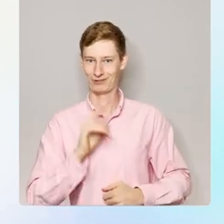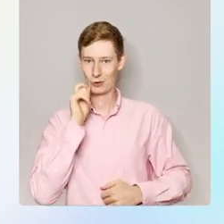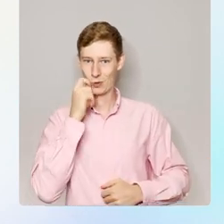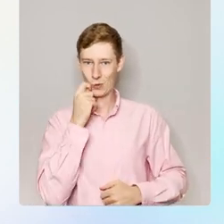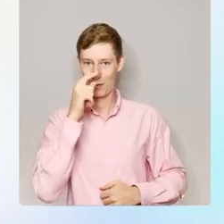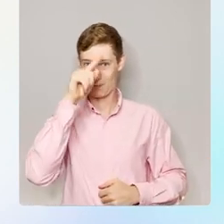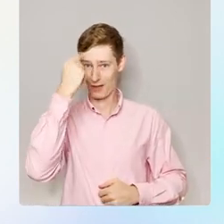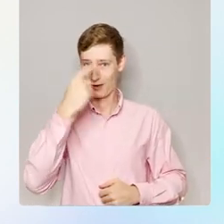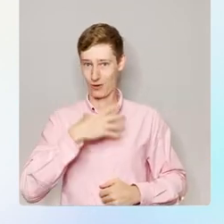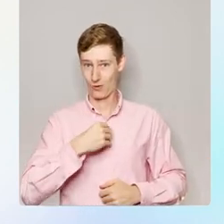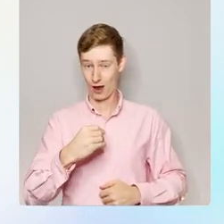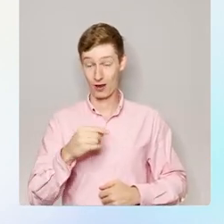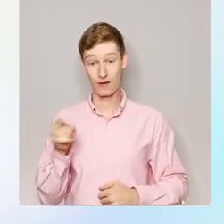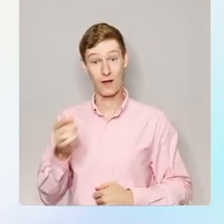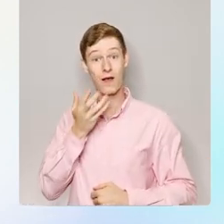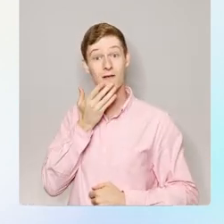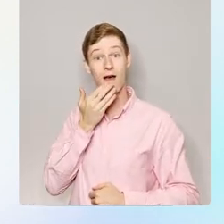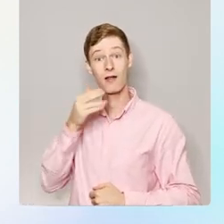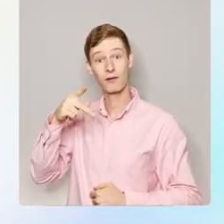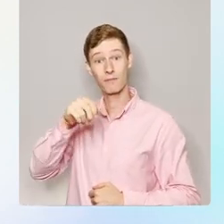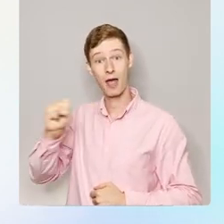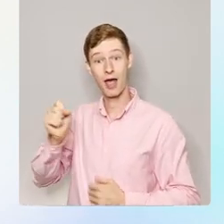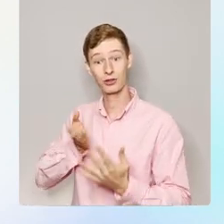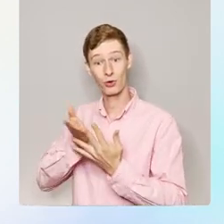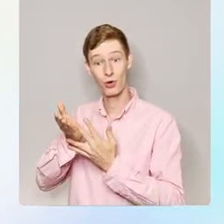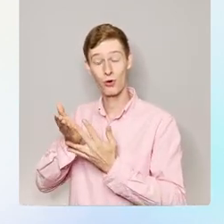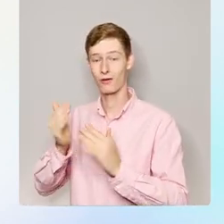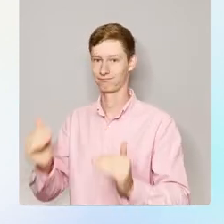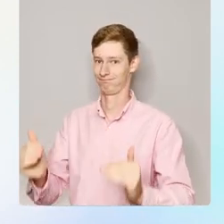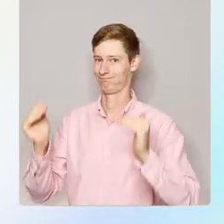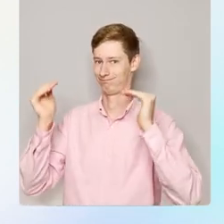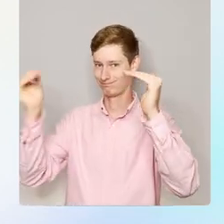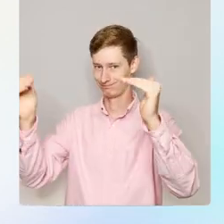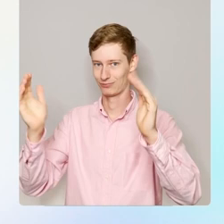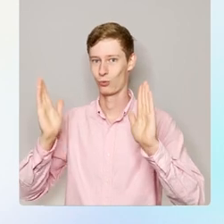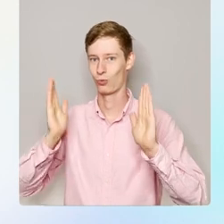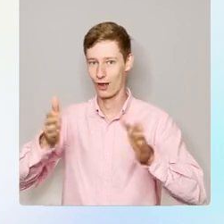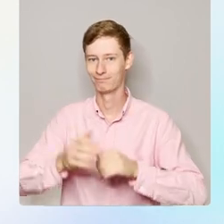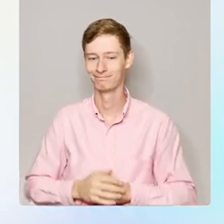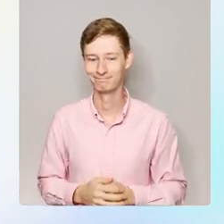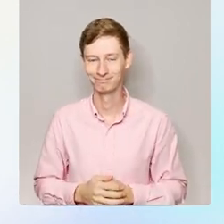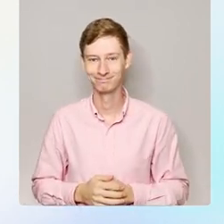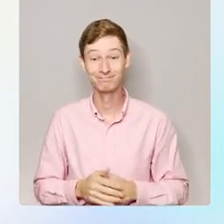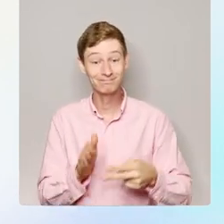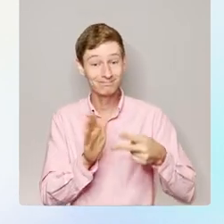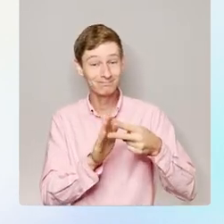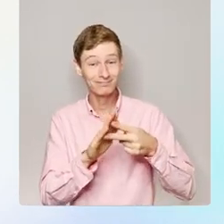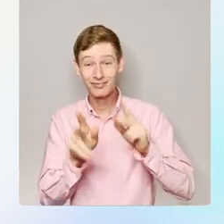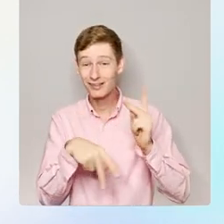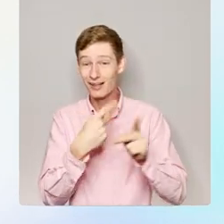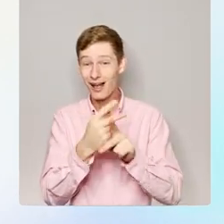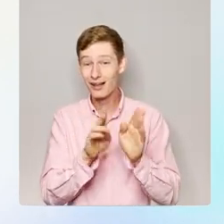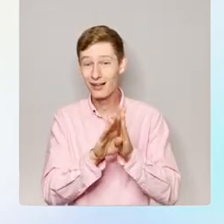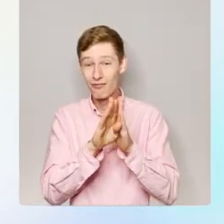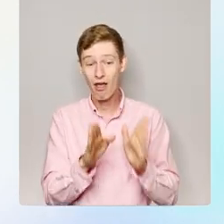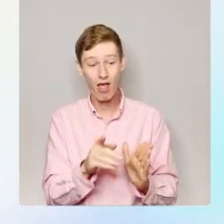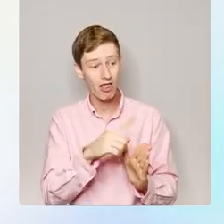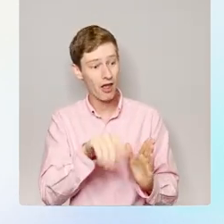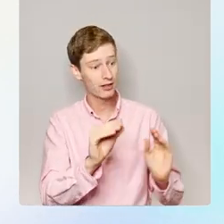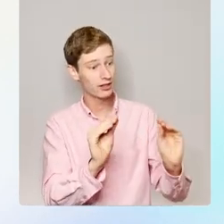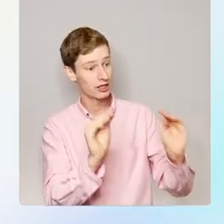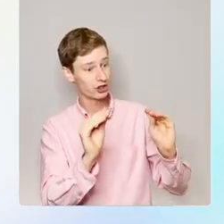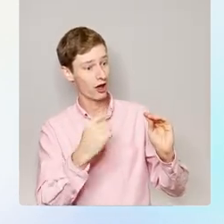going to absolutely shine with color pass-through on Meta Quest Pro. It's developers like these that are teaching